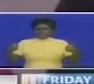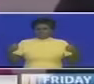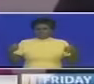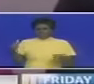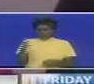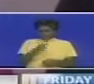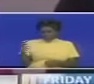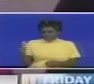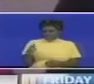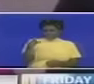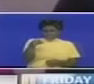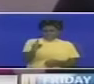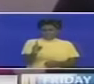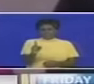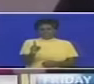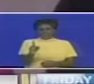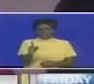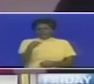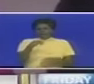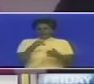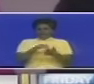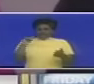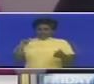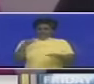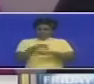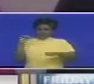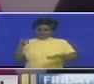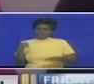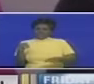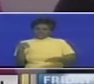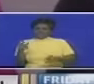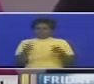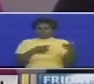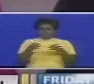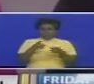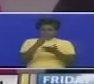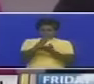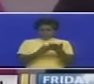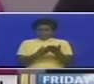terrorism incident has affected the tourism sector